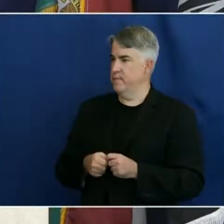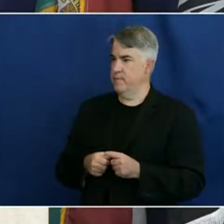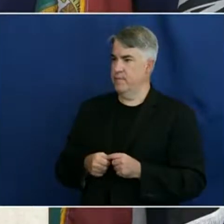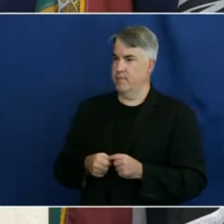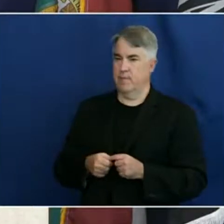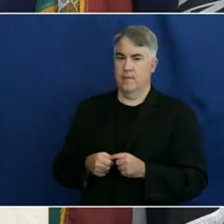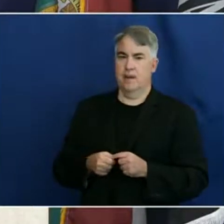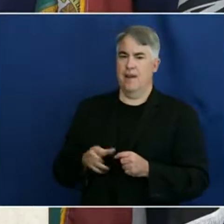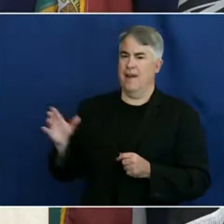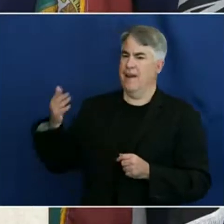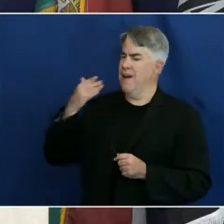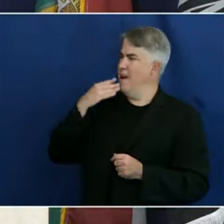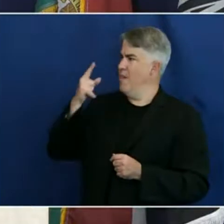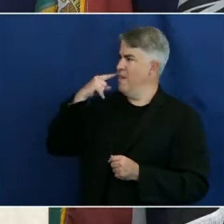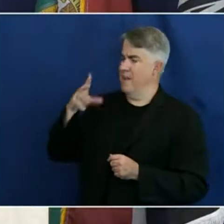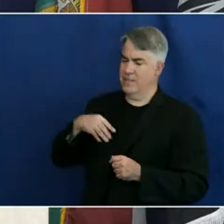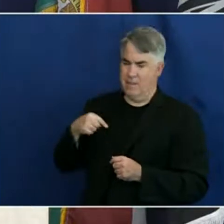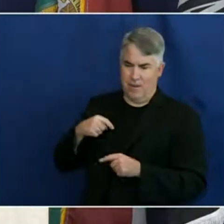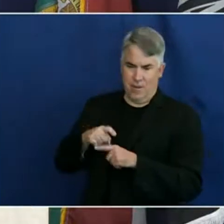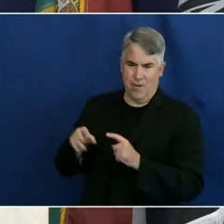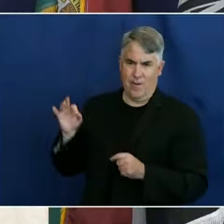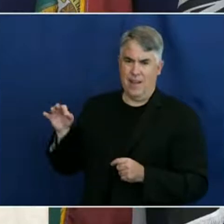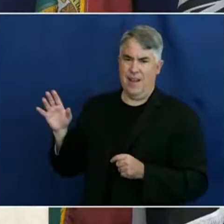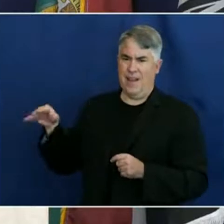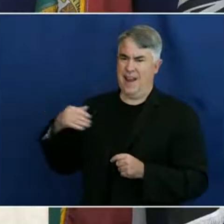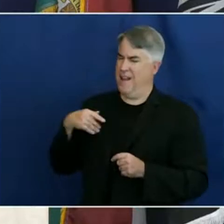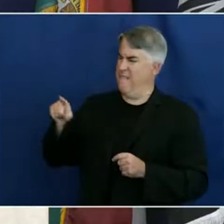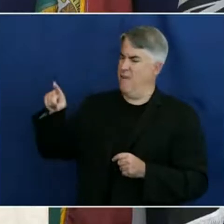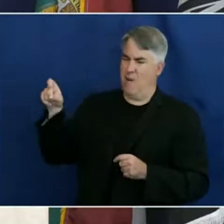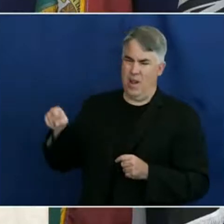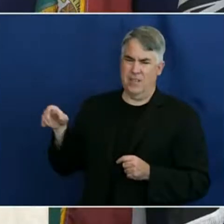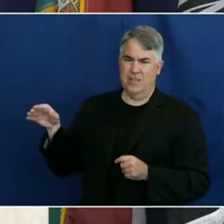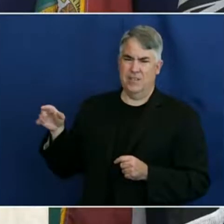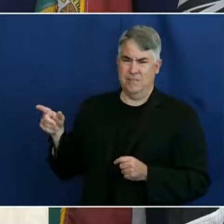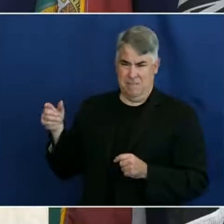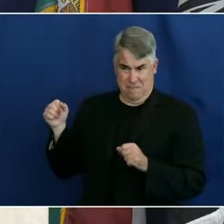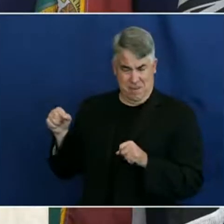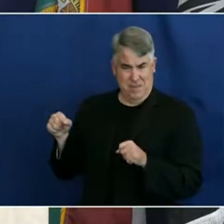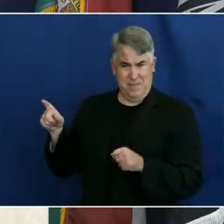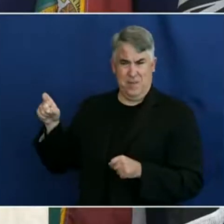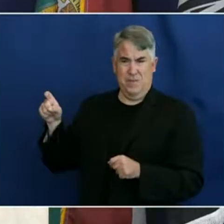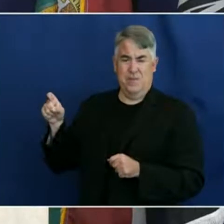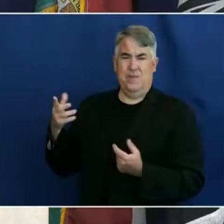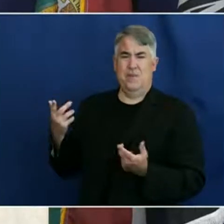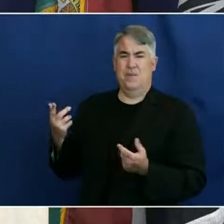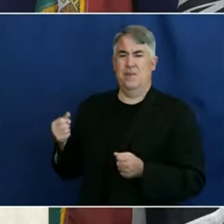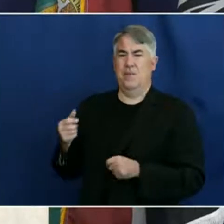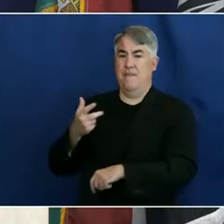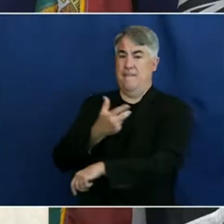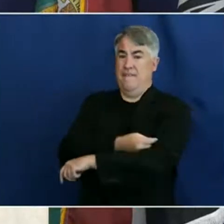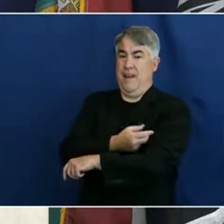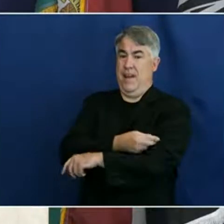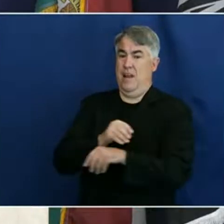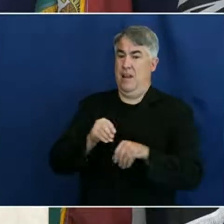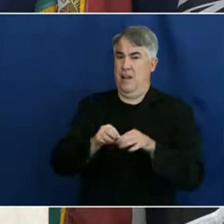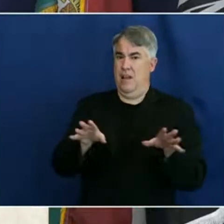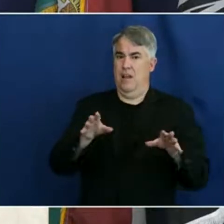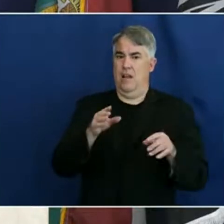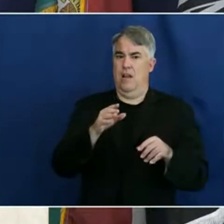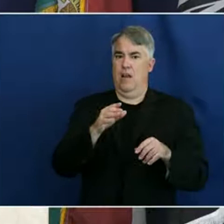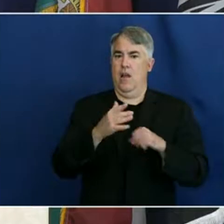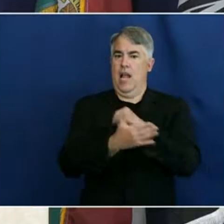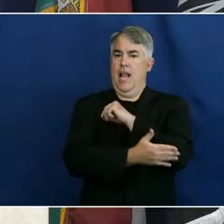for taking our calls today. I had a question about the hospitalization rate. If you look on the county's website, it says